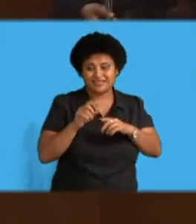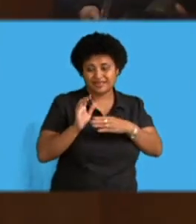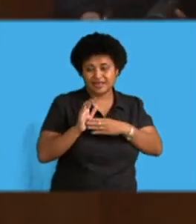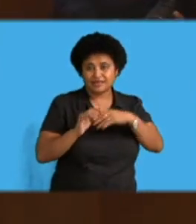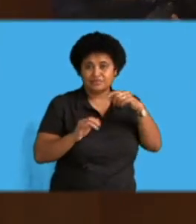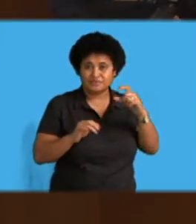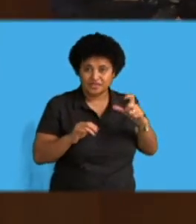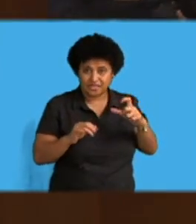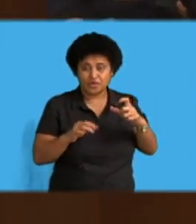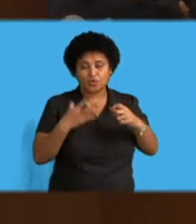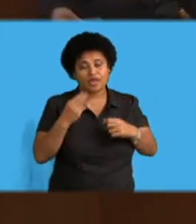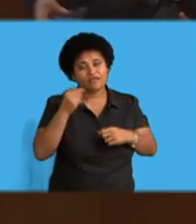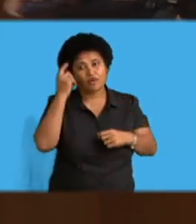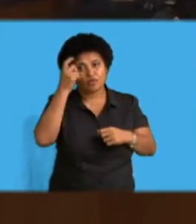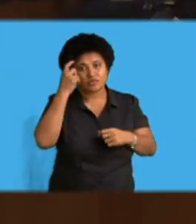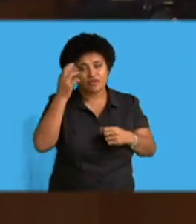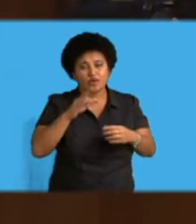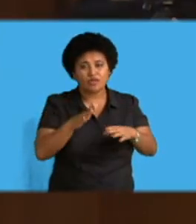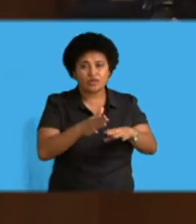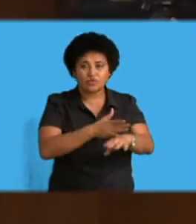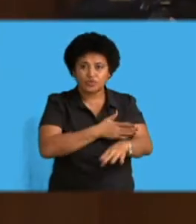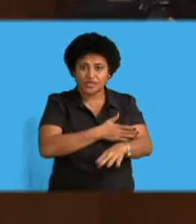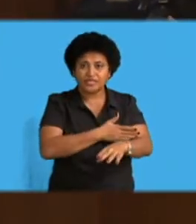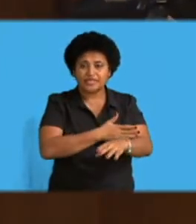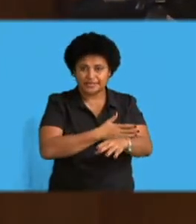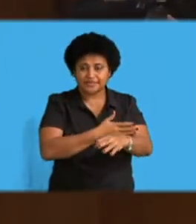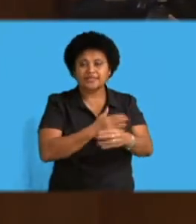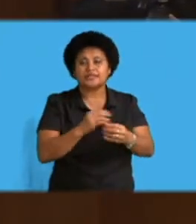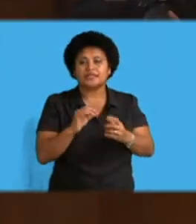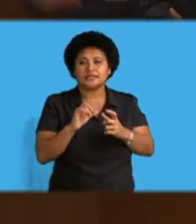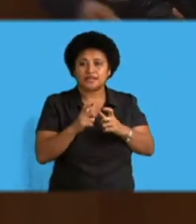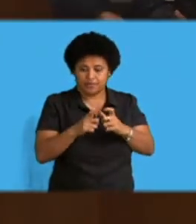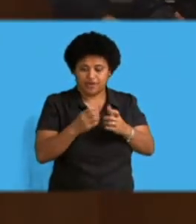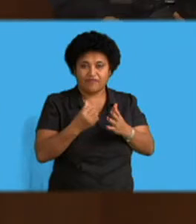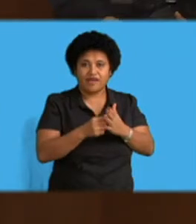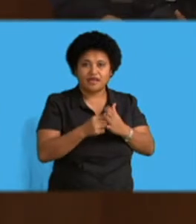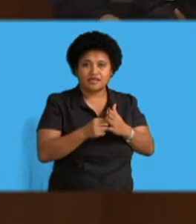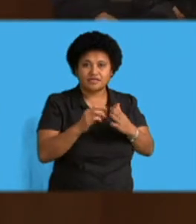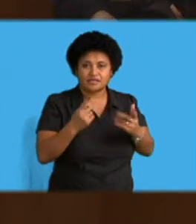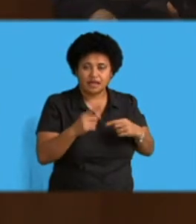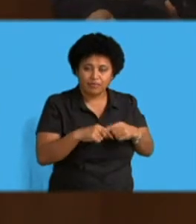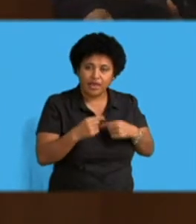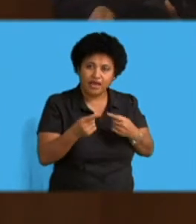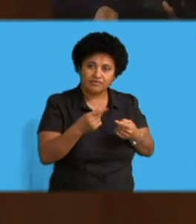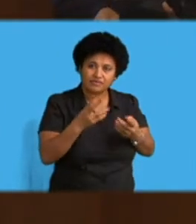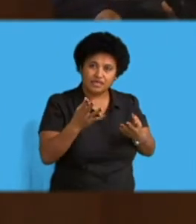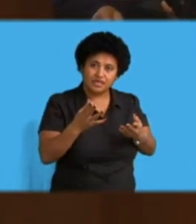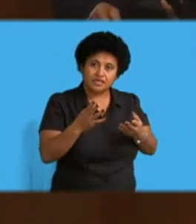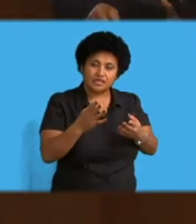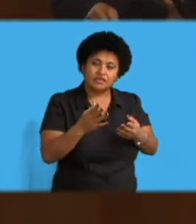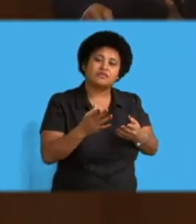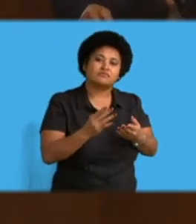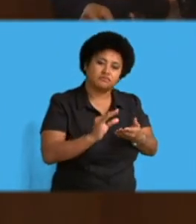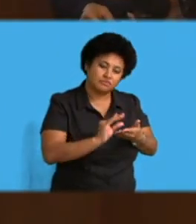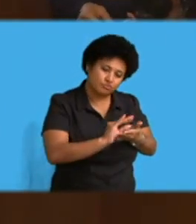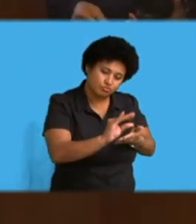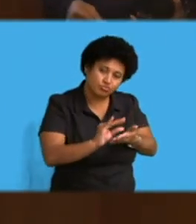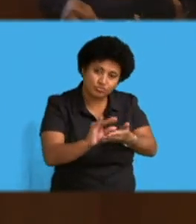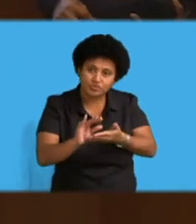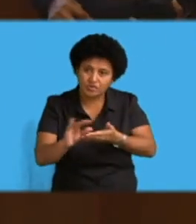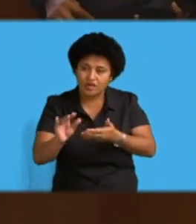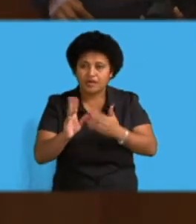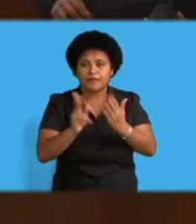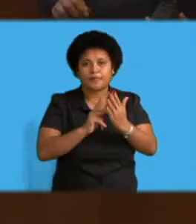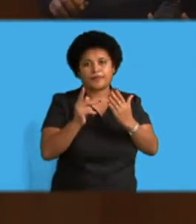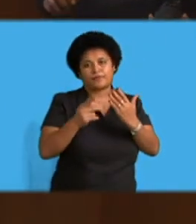from the Green Climate Fund with regards to the disbursement of funds for approved projects. The PDMC brought to the attention of the ADB management that the slow response